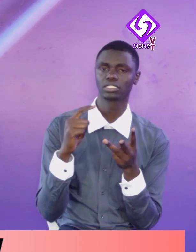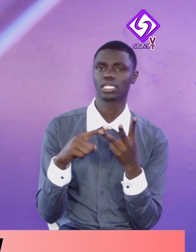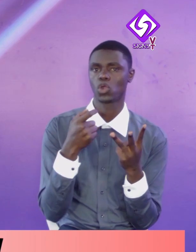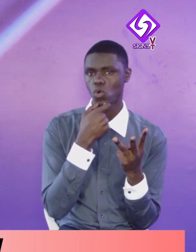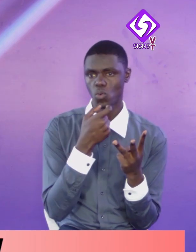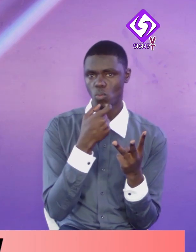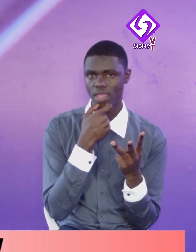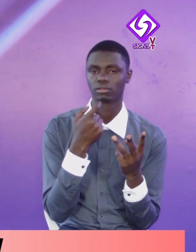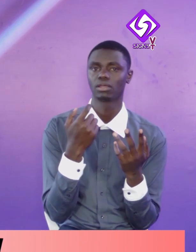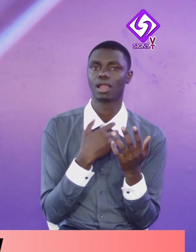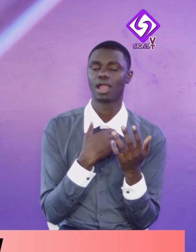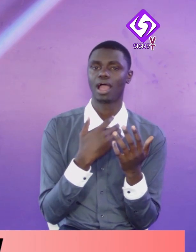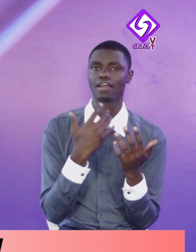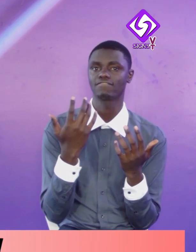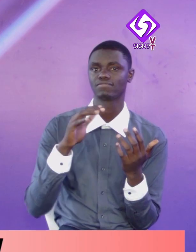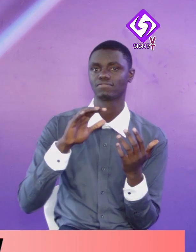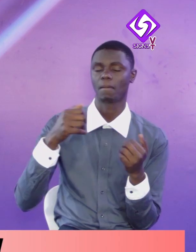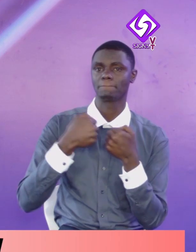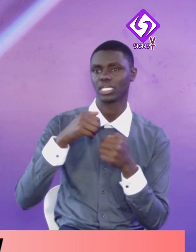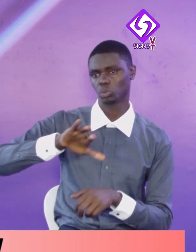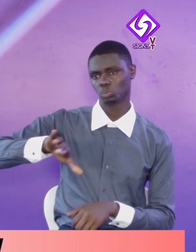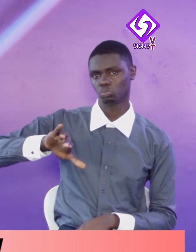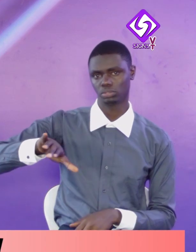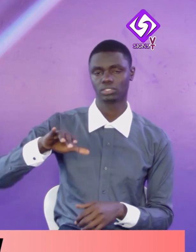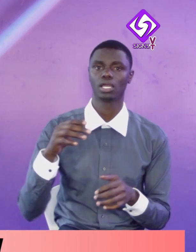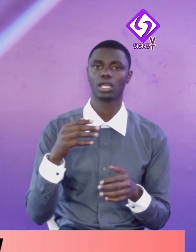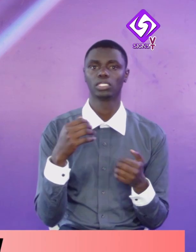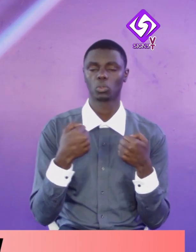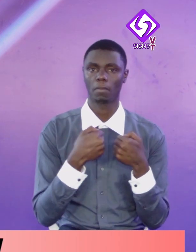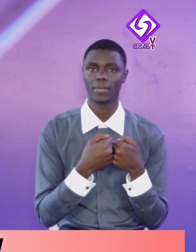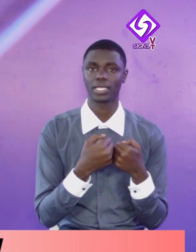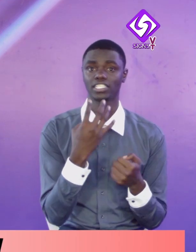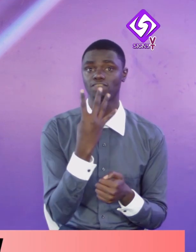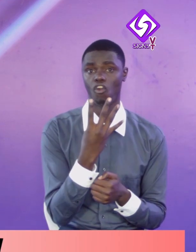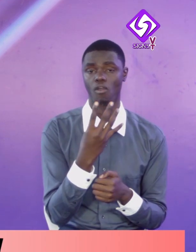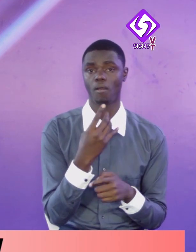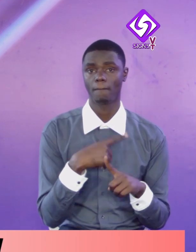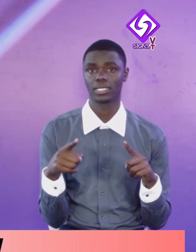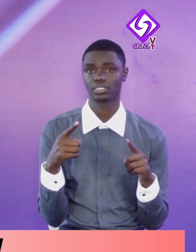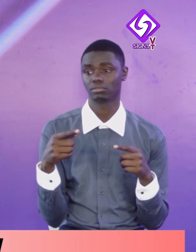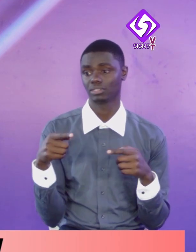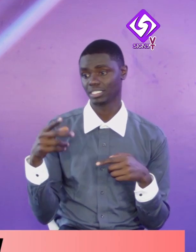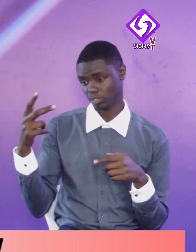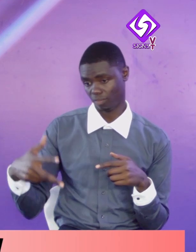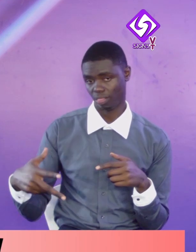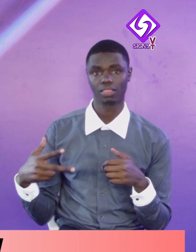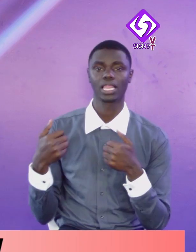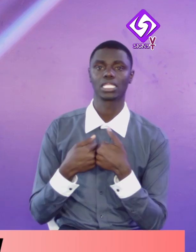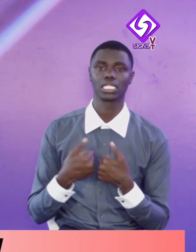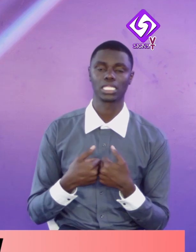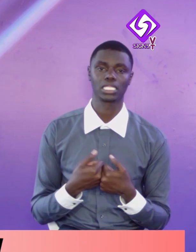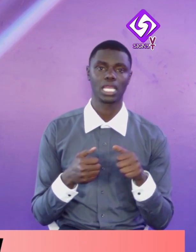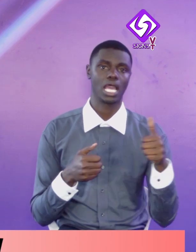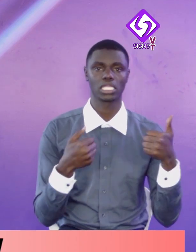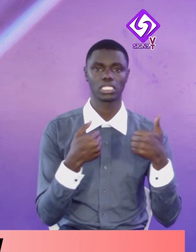one game in hand. Yeah. Because this is match week 4, but they still have one game in hand that will They've played 3 matches. Yeah, and others are played